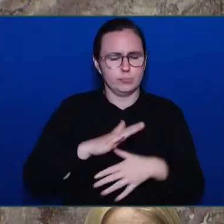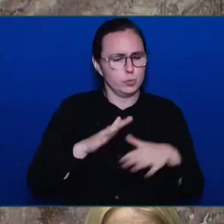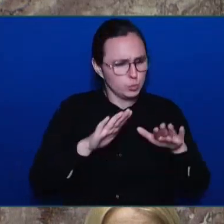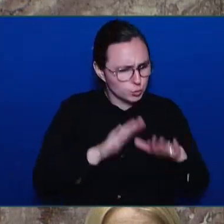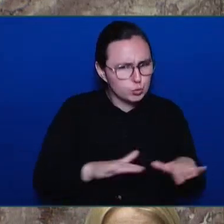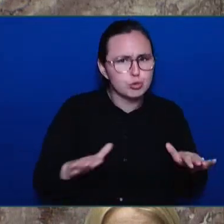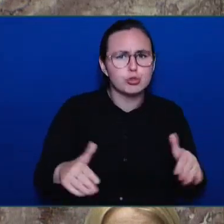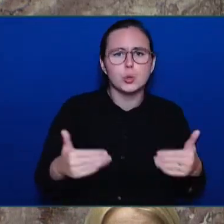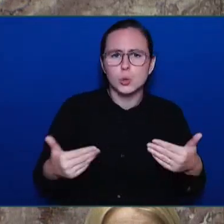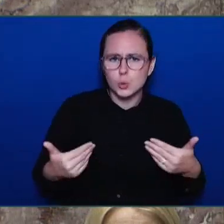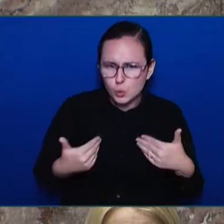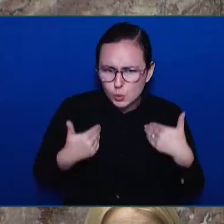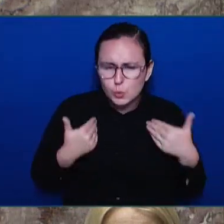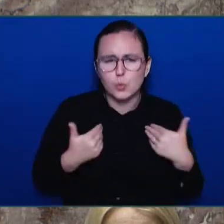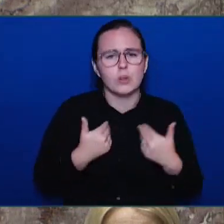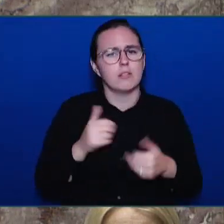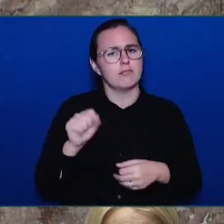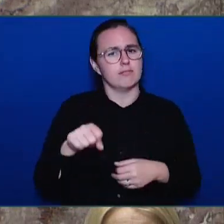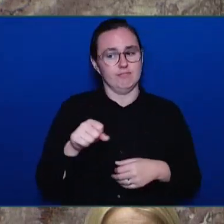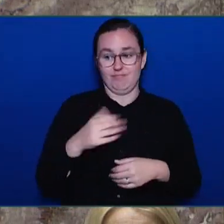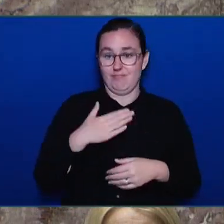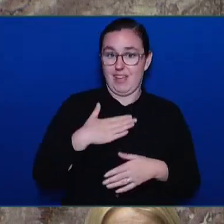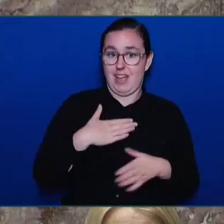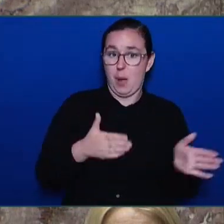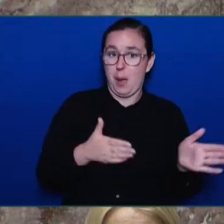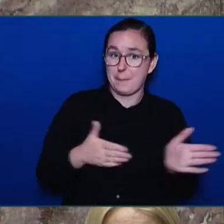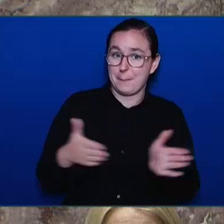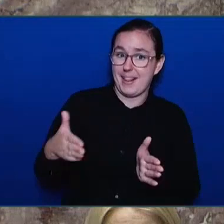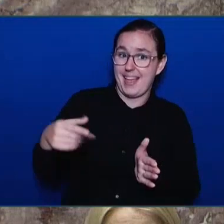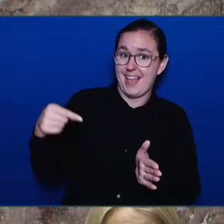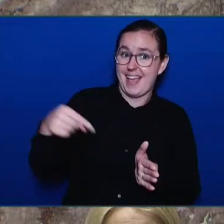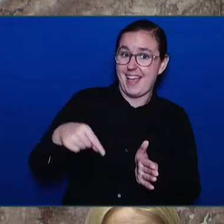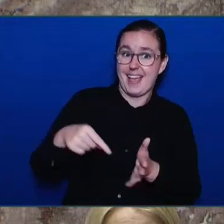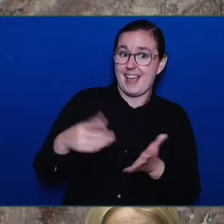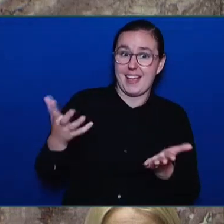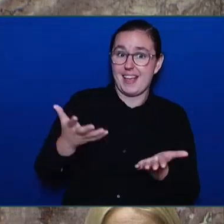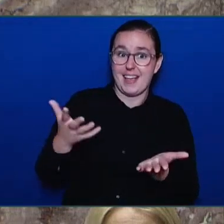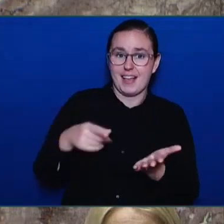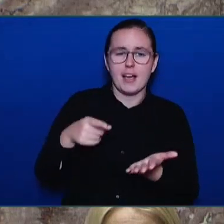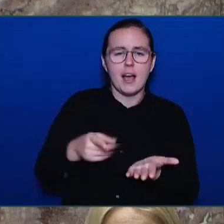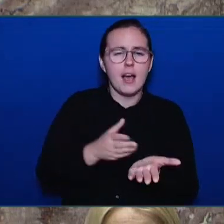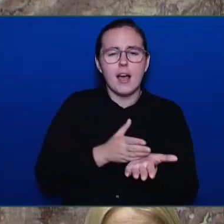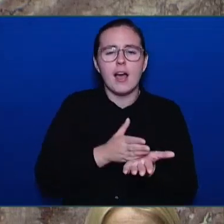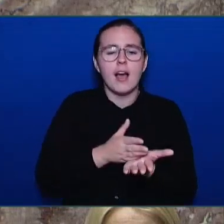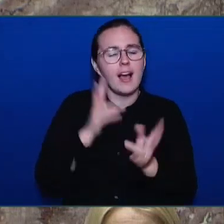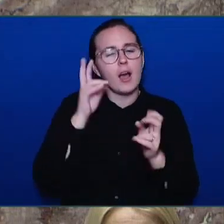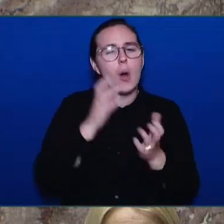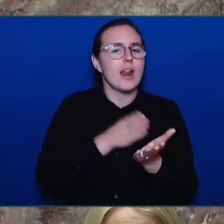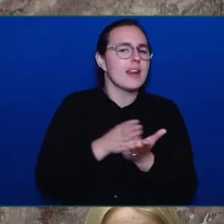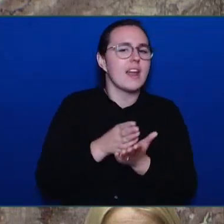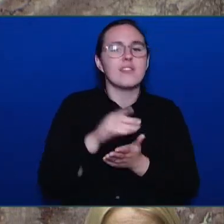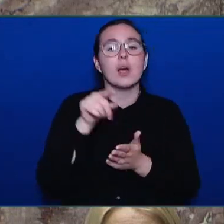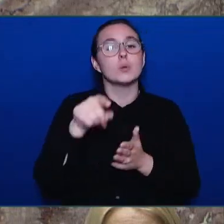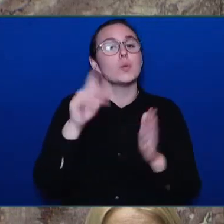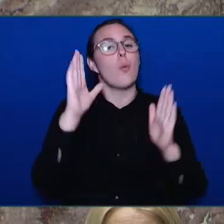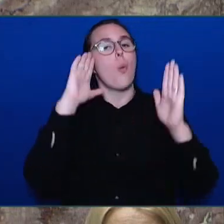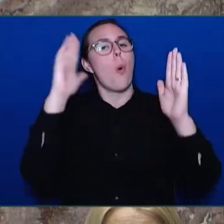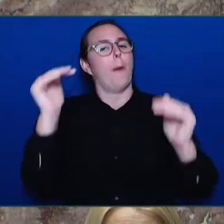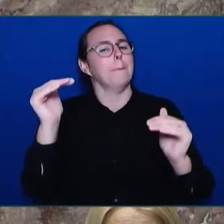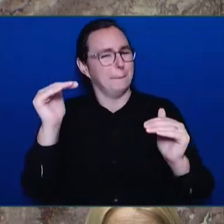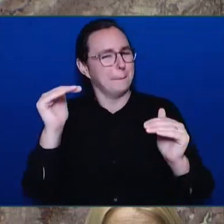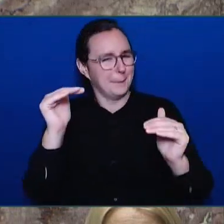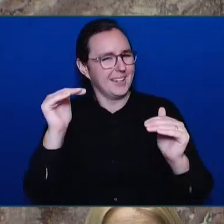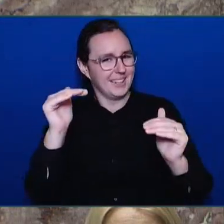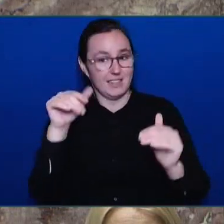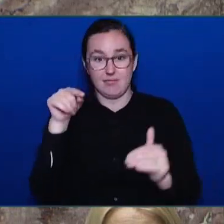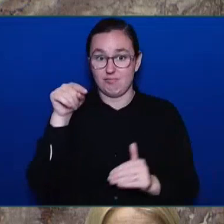system of care for everyone. Since 2017, we've invested nearly $240 million in new and expanded